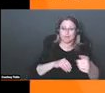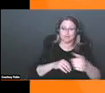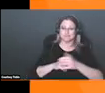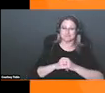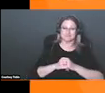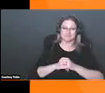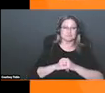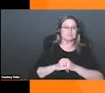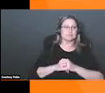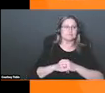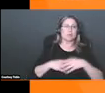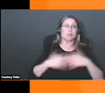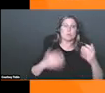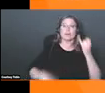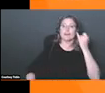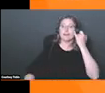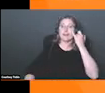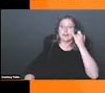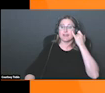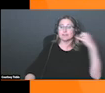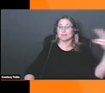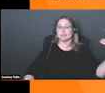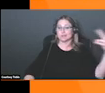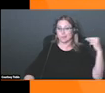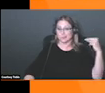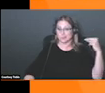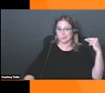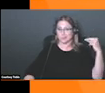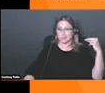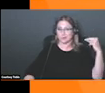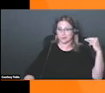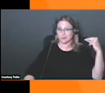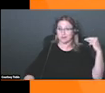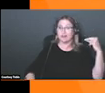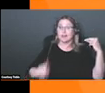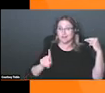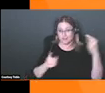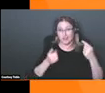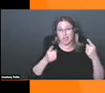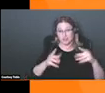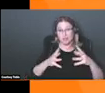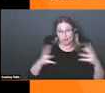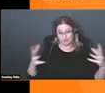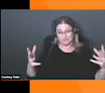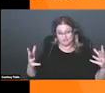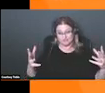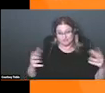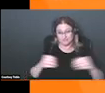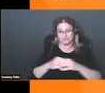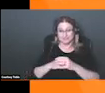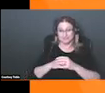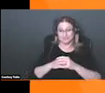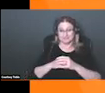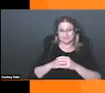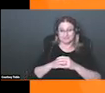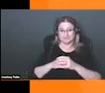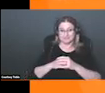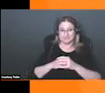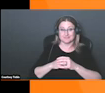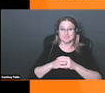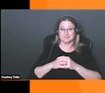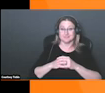if my project is not accepted? And this happens way more than the